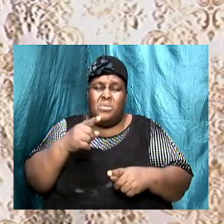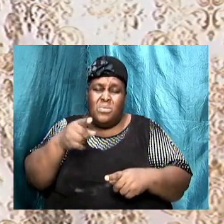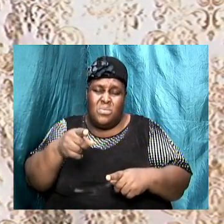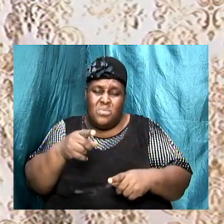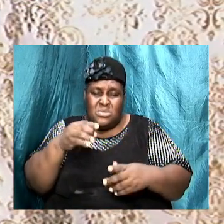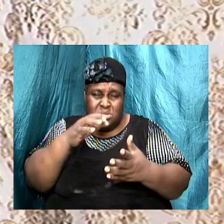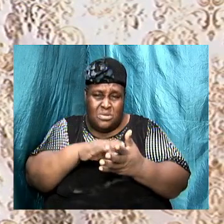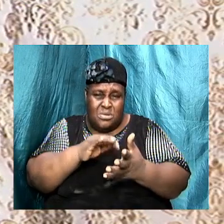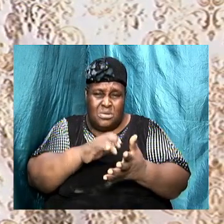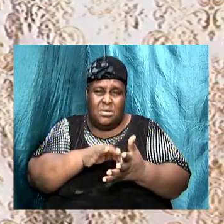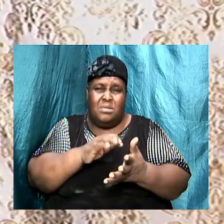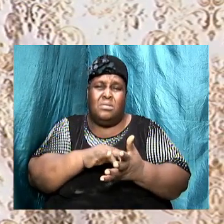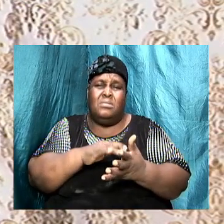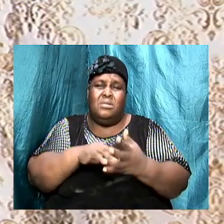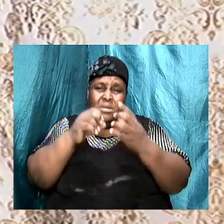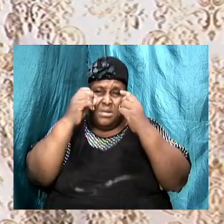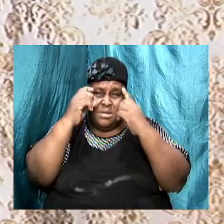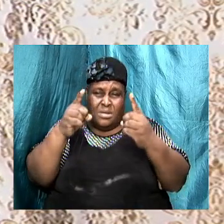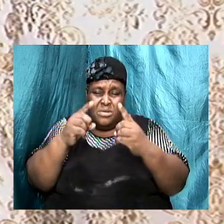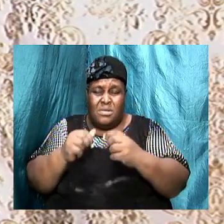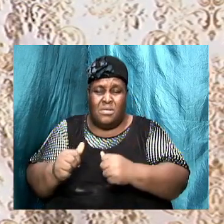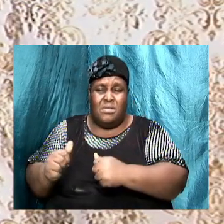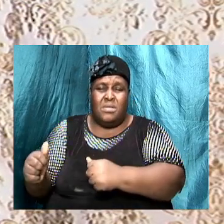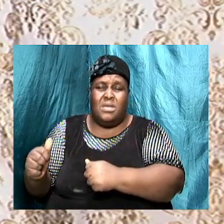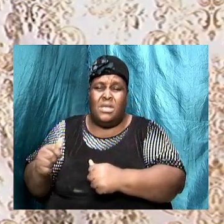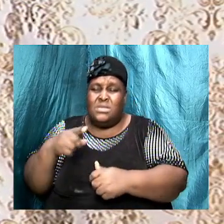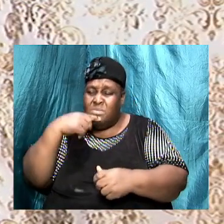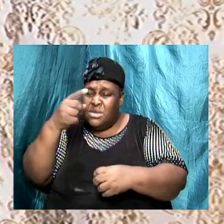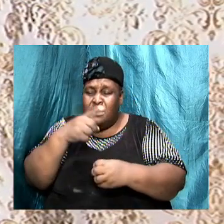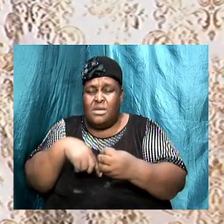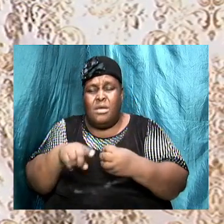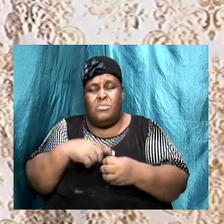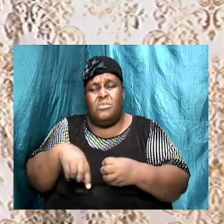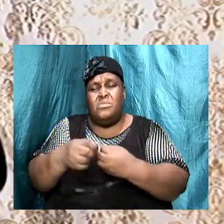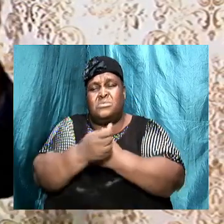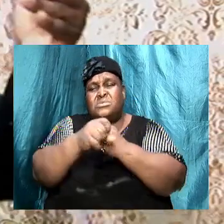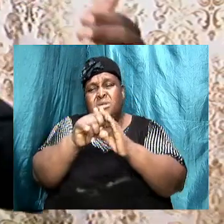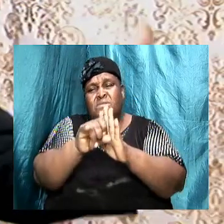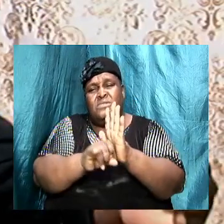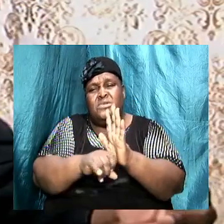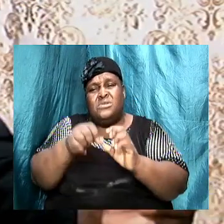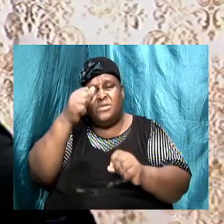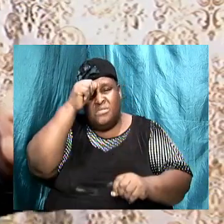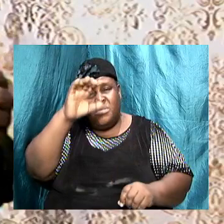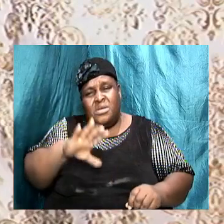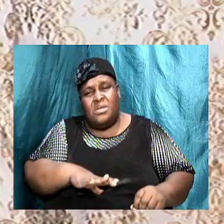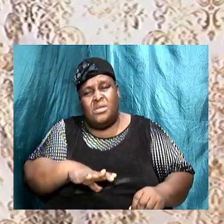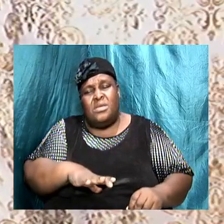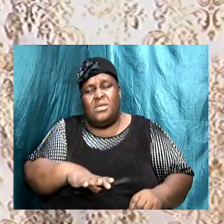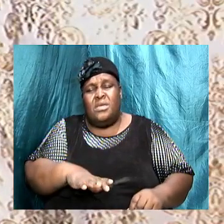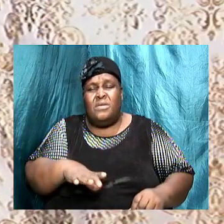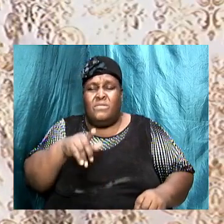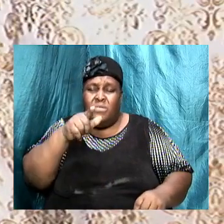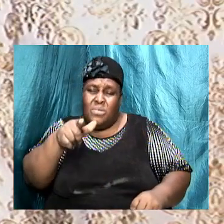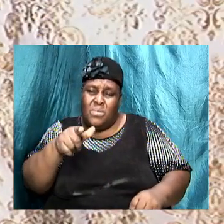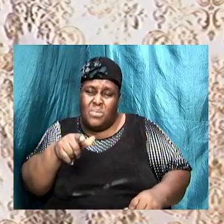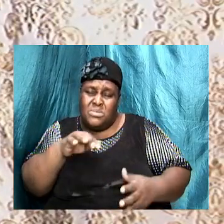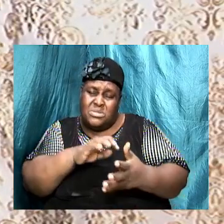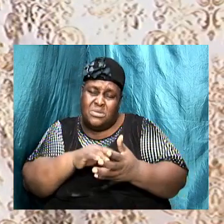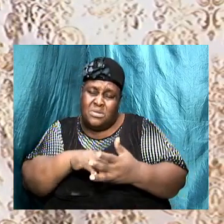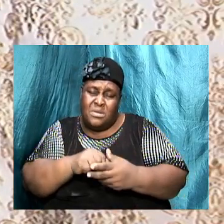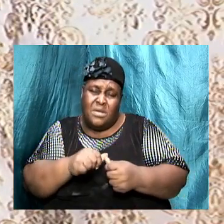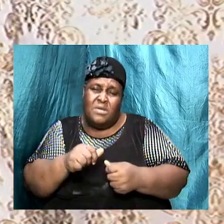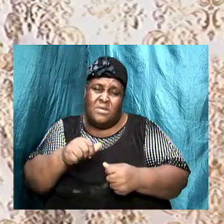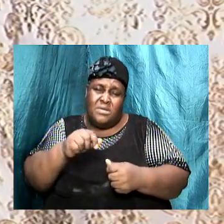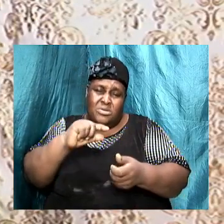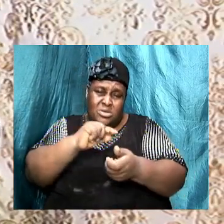about the salvation of men. If you look from Genesis to Revelation, it is about the salvation